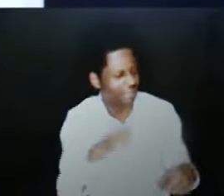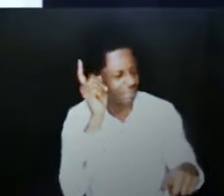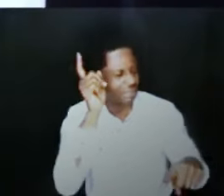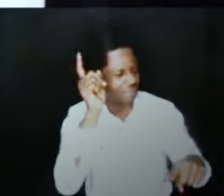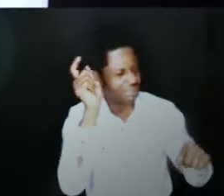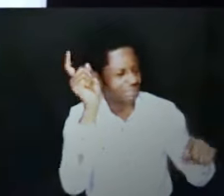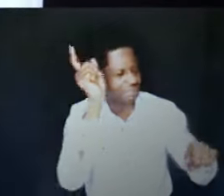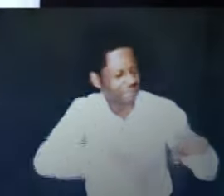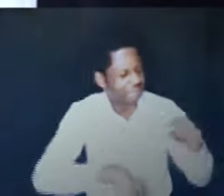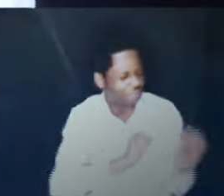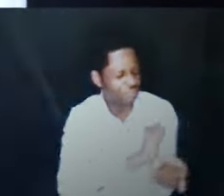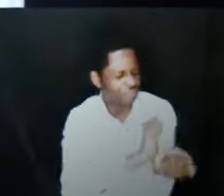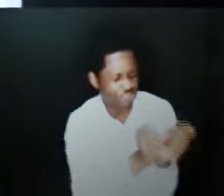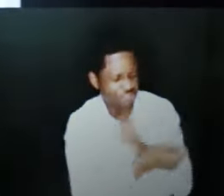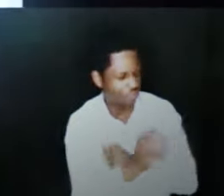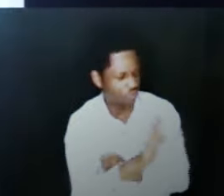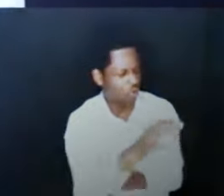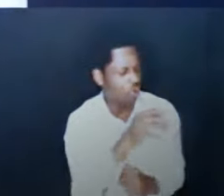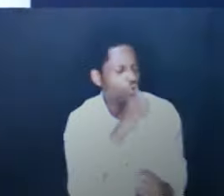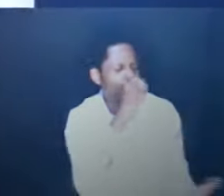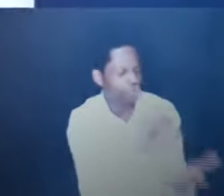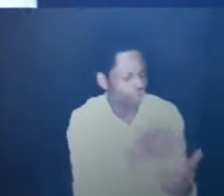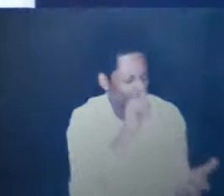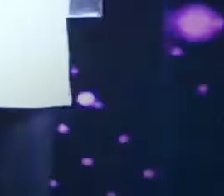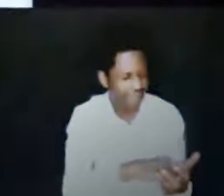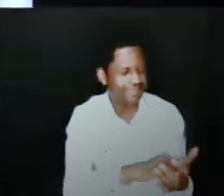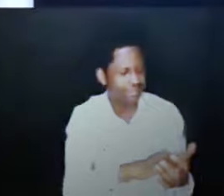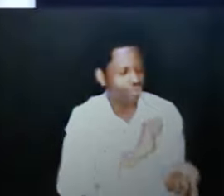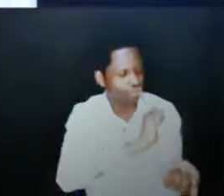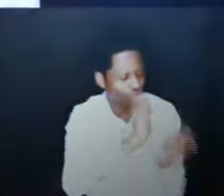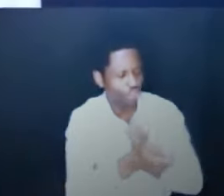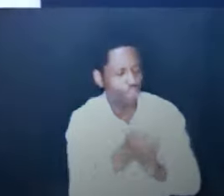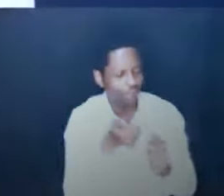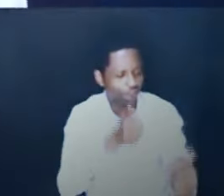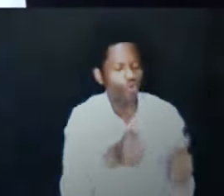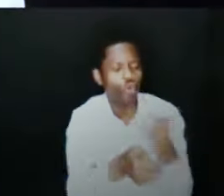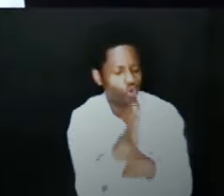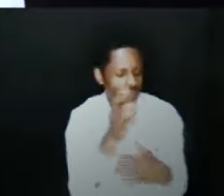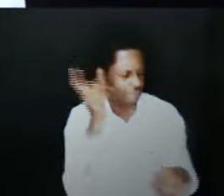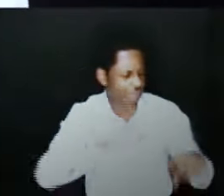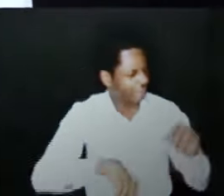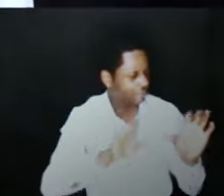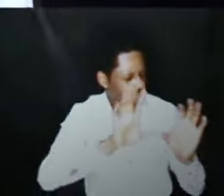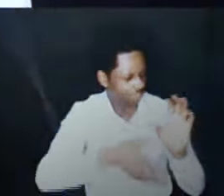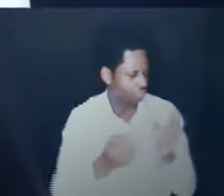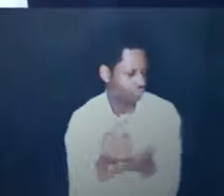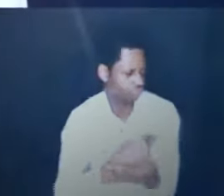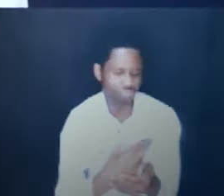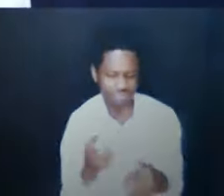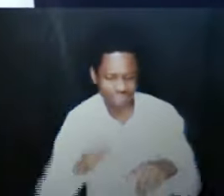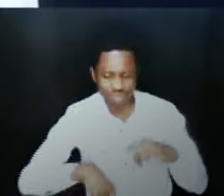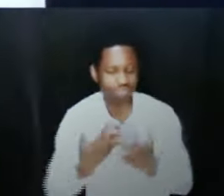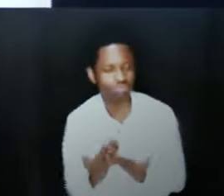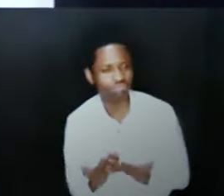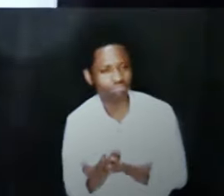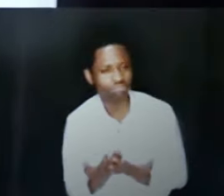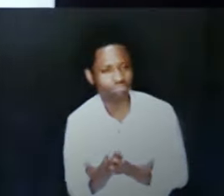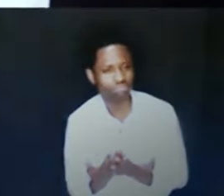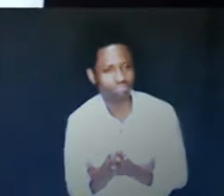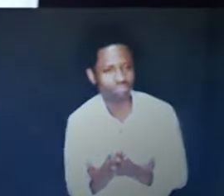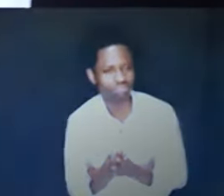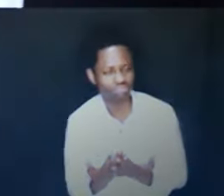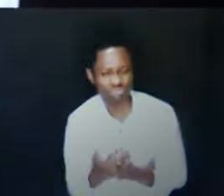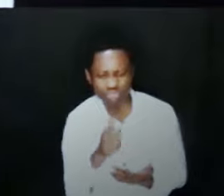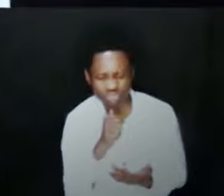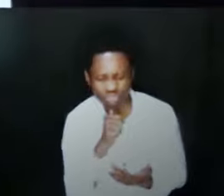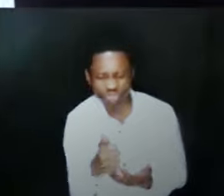conviction, in the rightness of their position. not even the